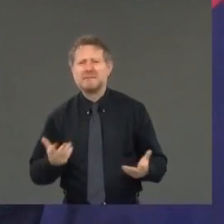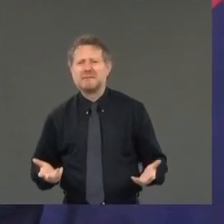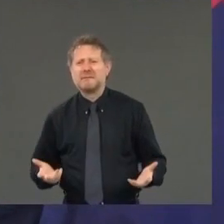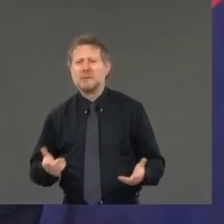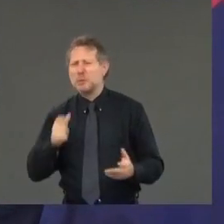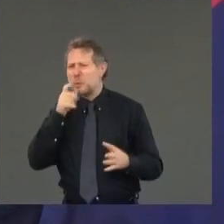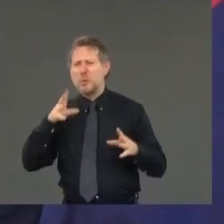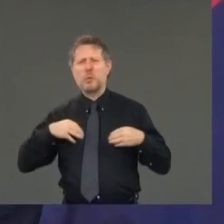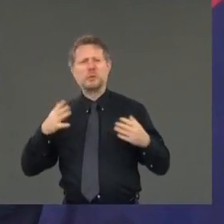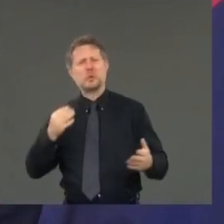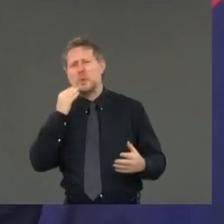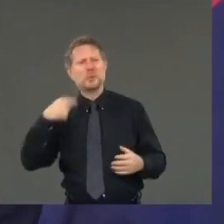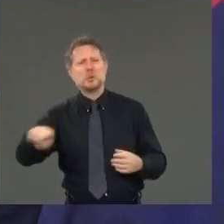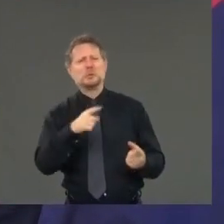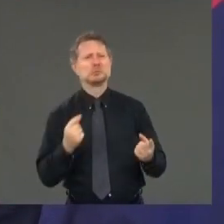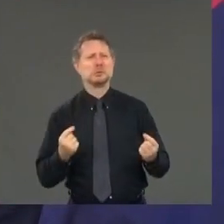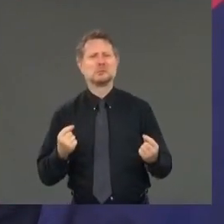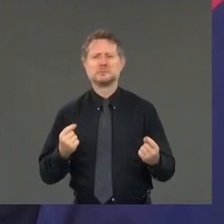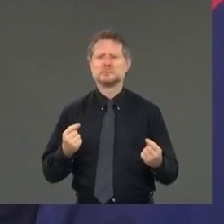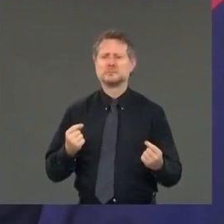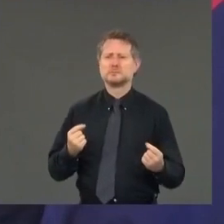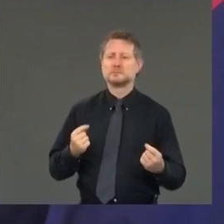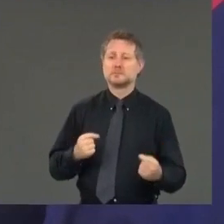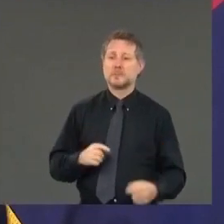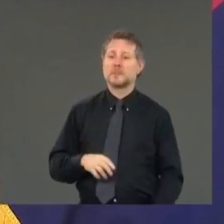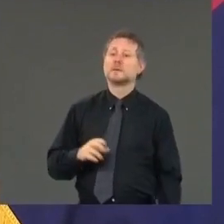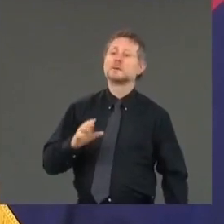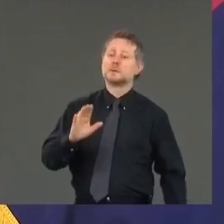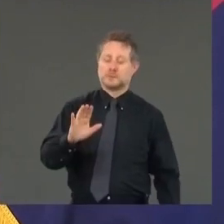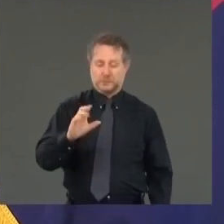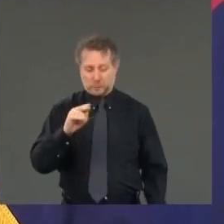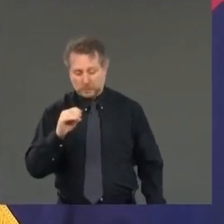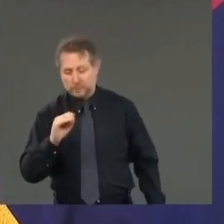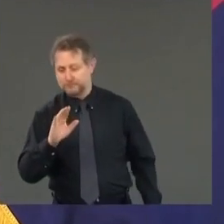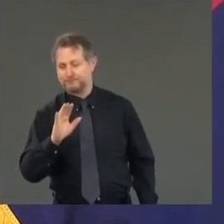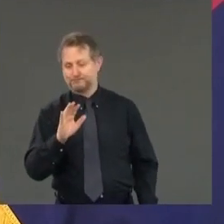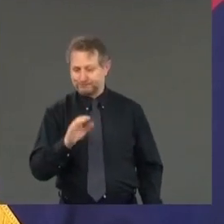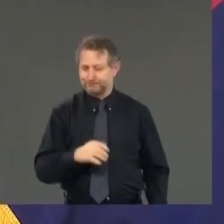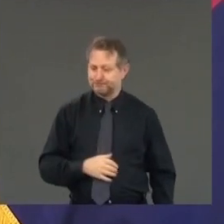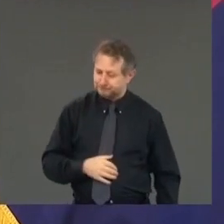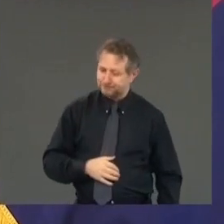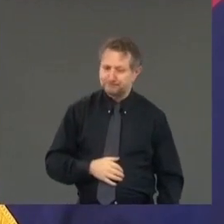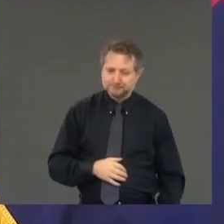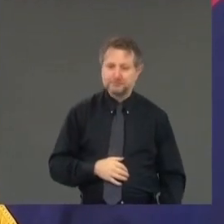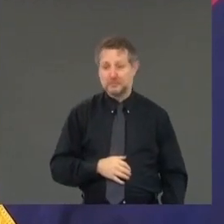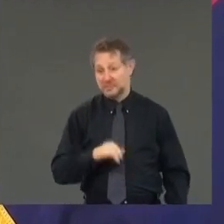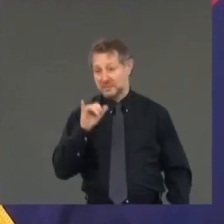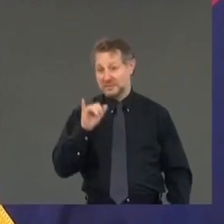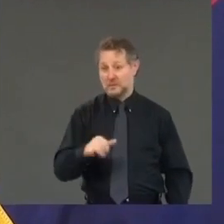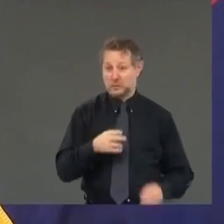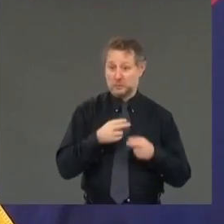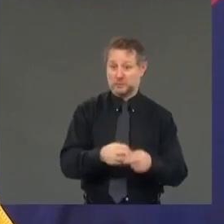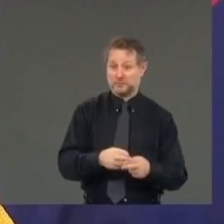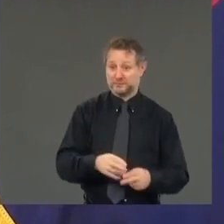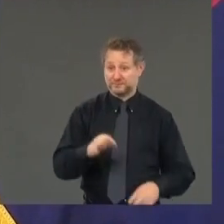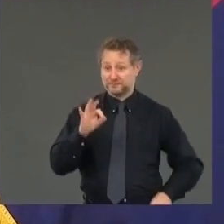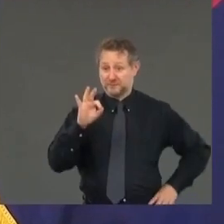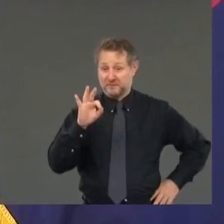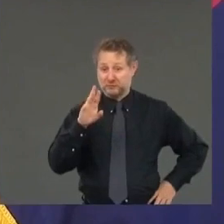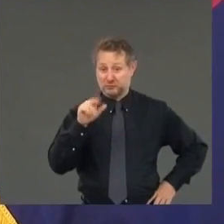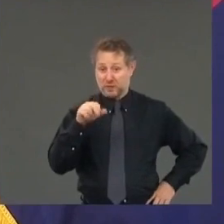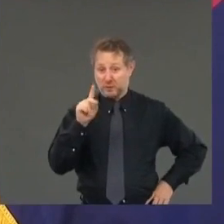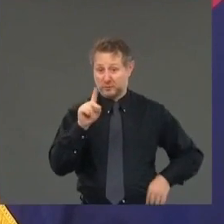If there is blatant, it's not a fraud situation. Let me go back to my Attorney General